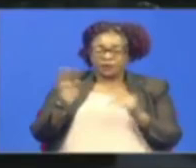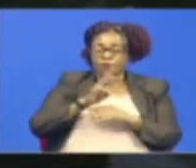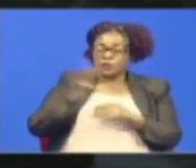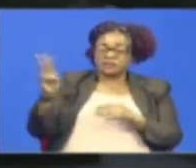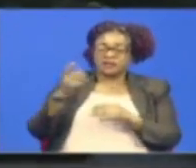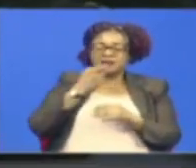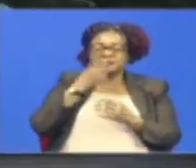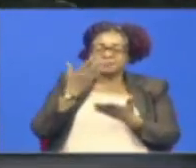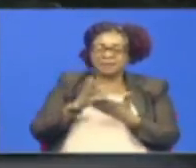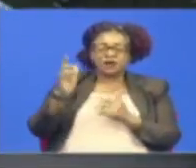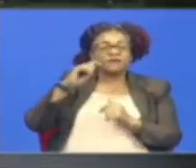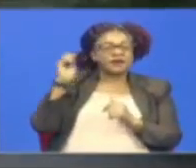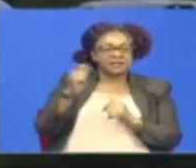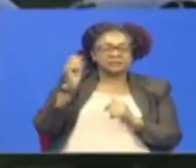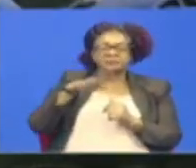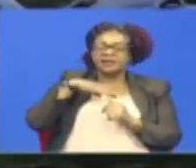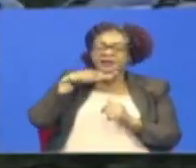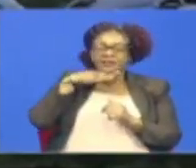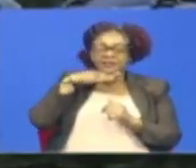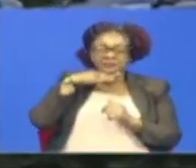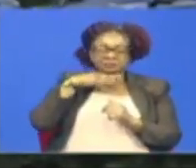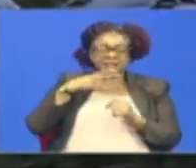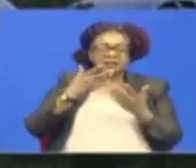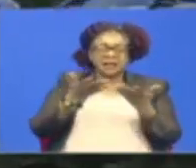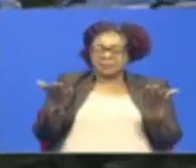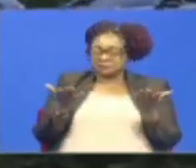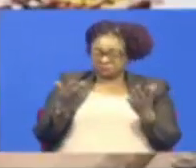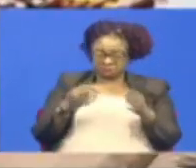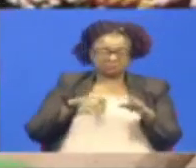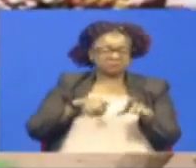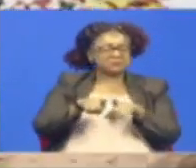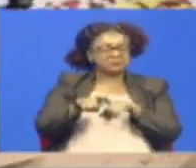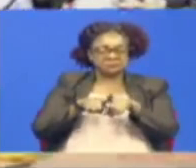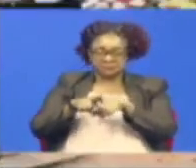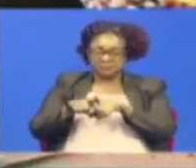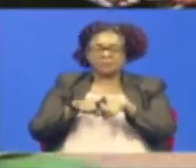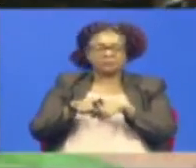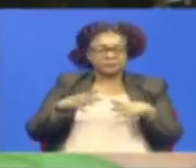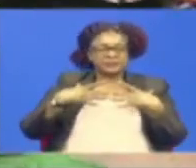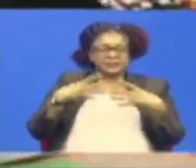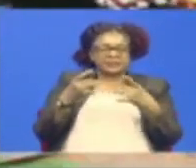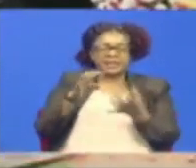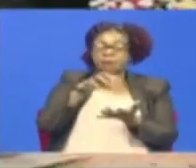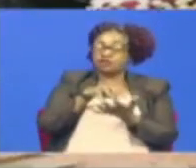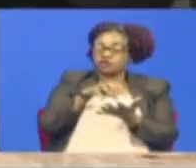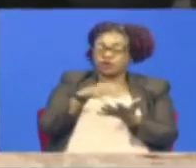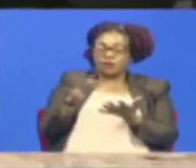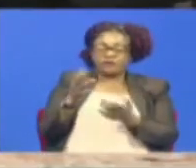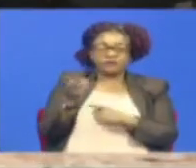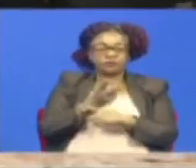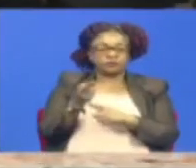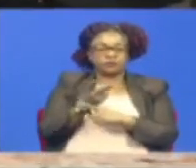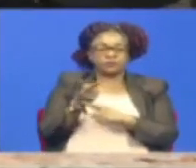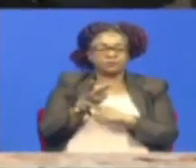parts of Kenya, death and glamour walk side by side in an interesting juxtaposition of the twins by